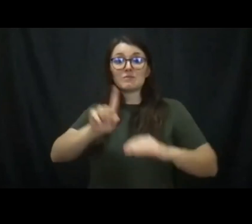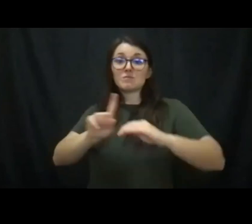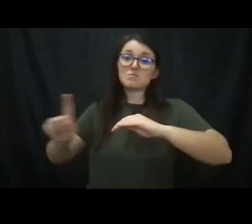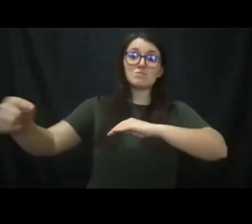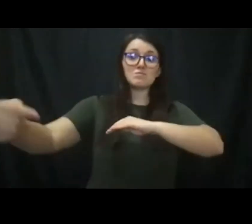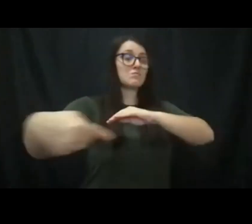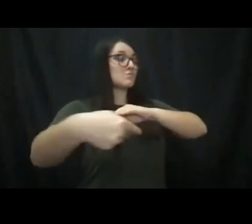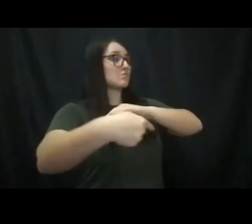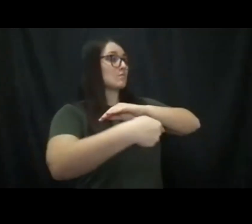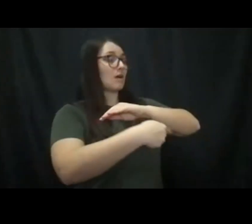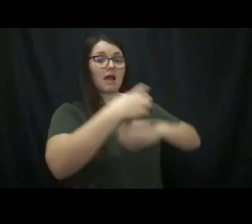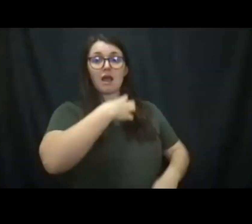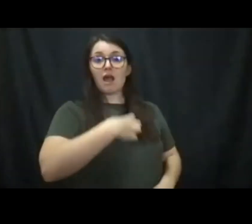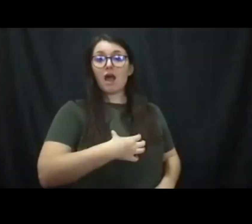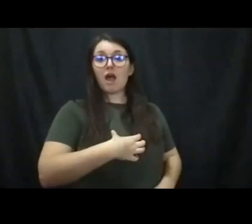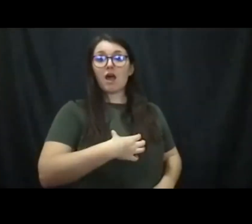ocean.